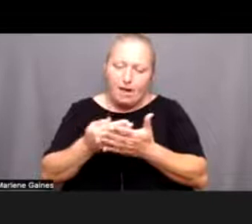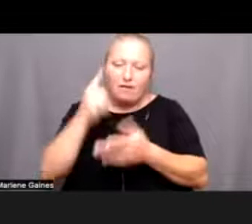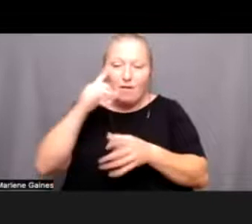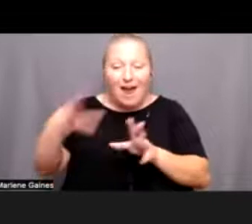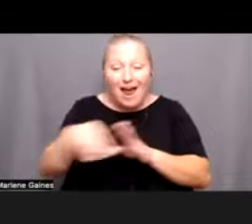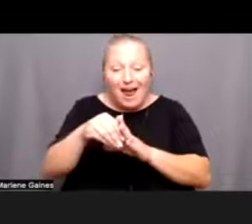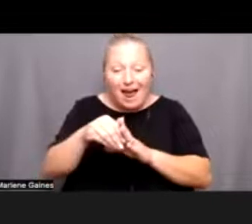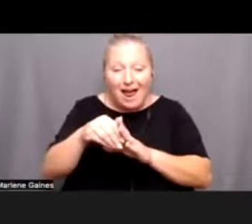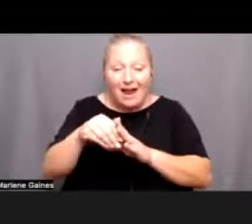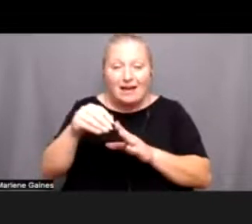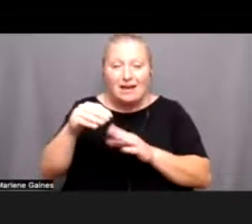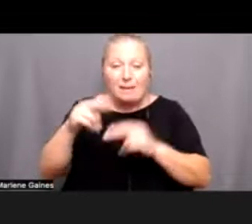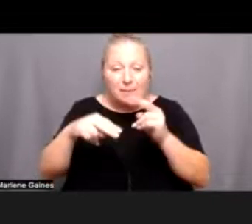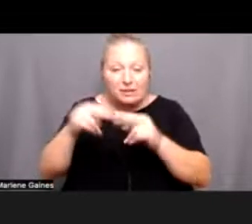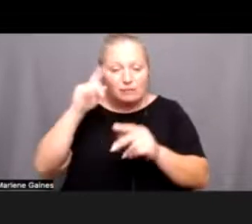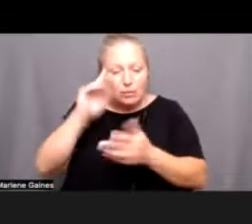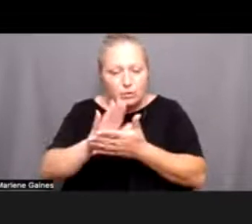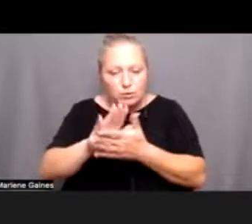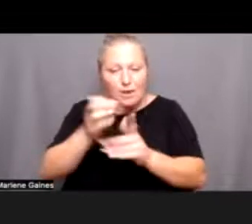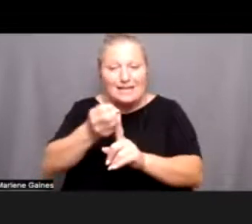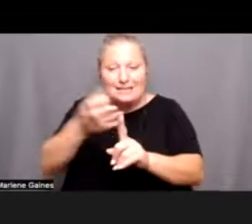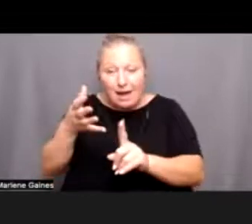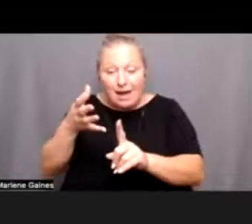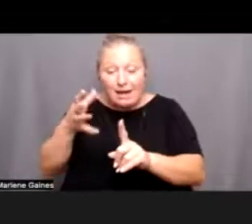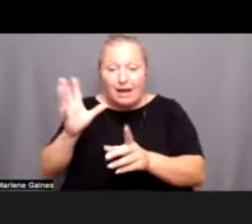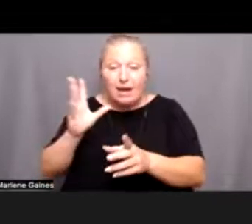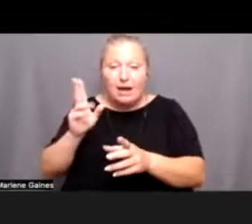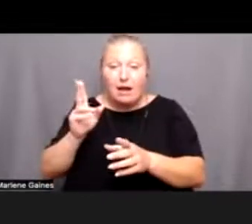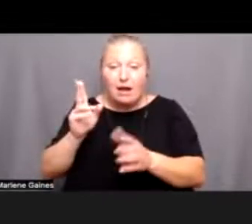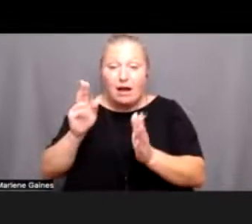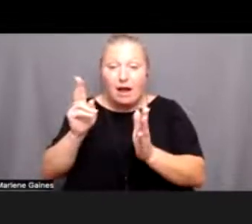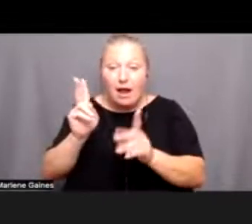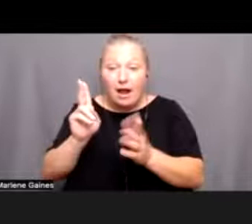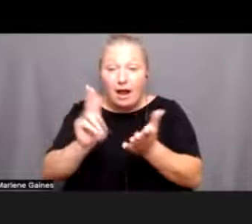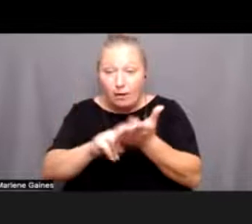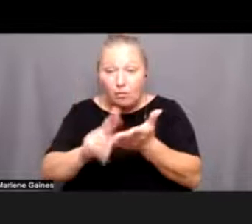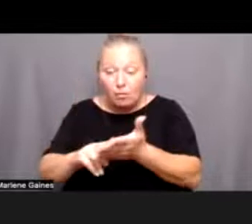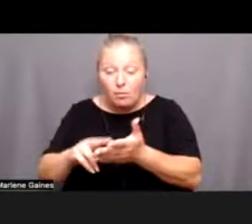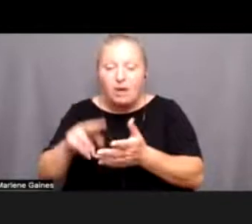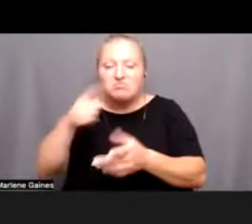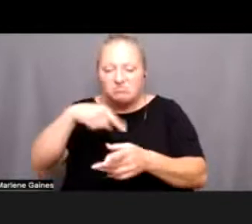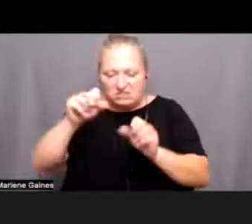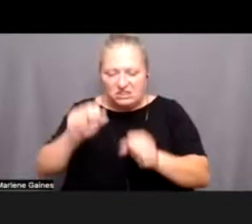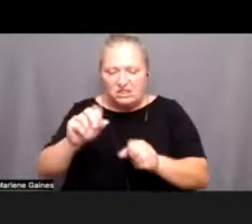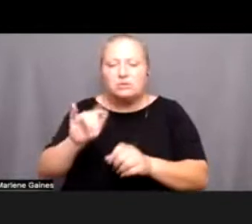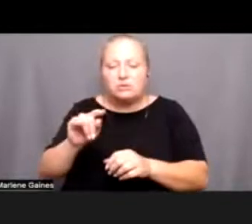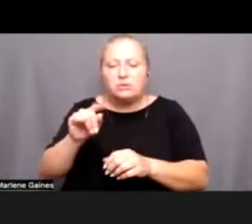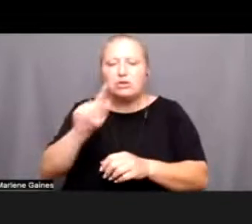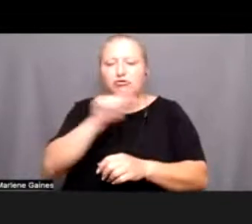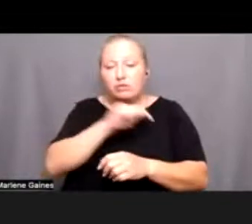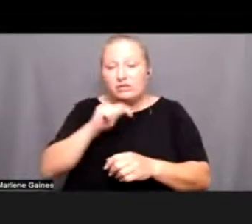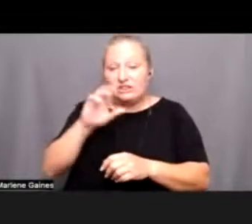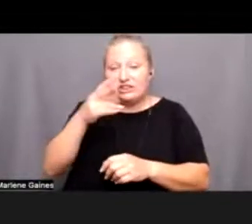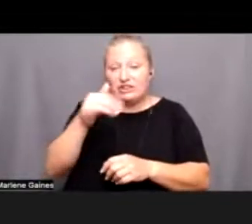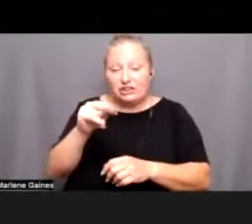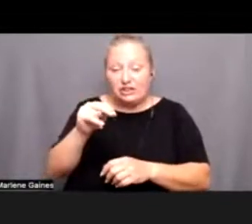this school. So expanding enrollment is certainly within our reach. Trustee Chin pointed